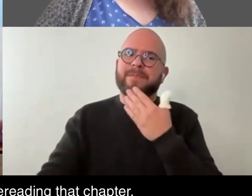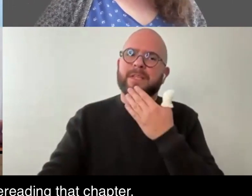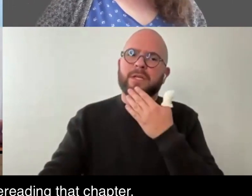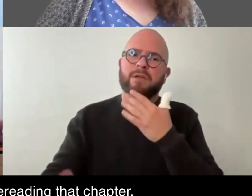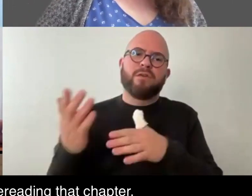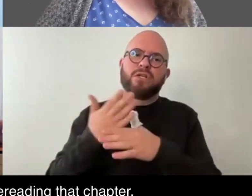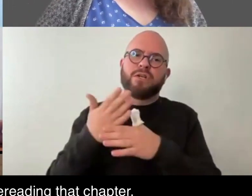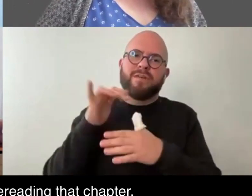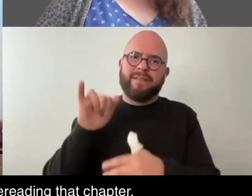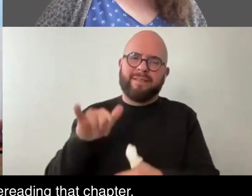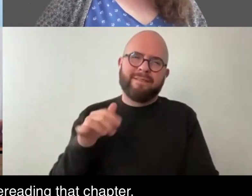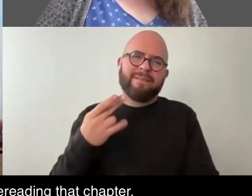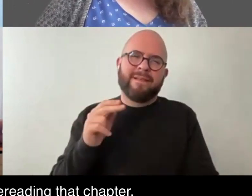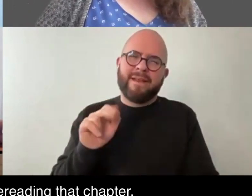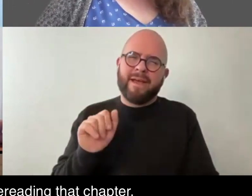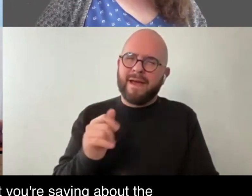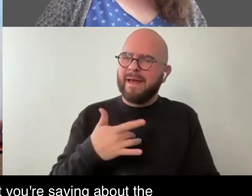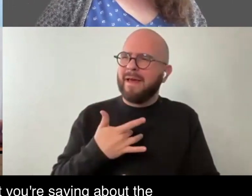Hannah. It really